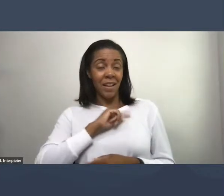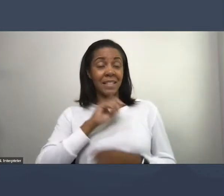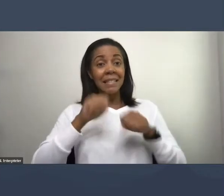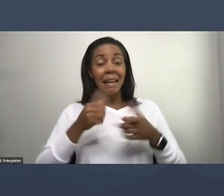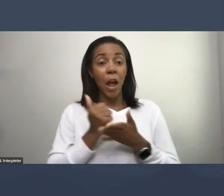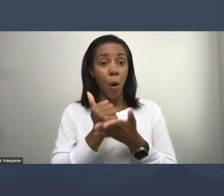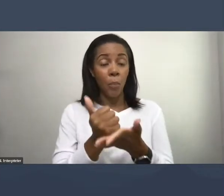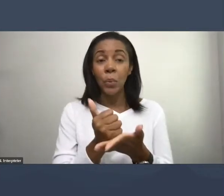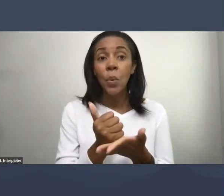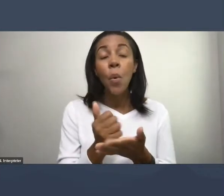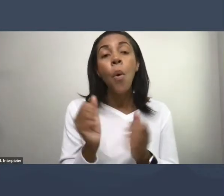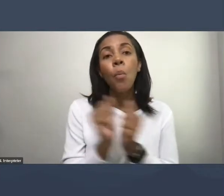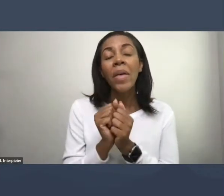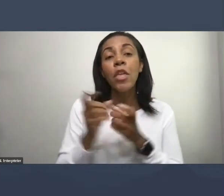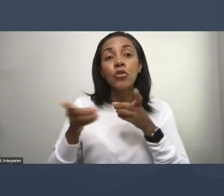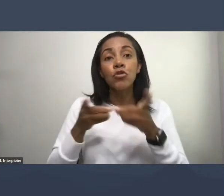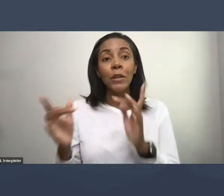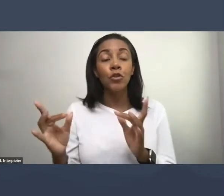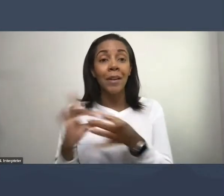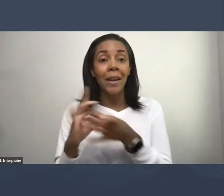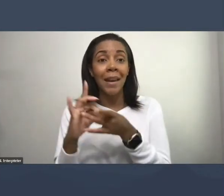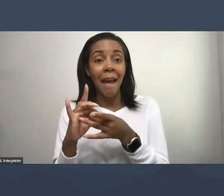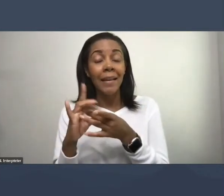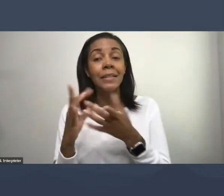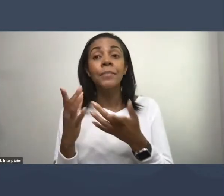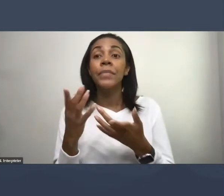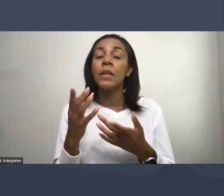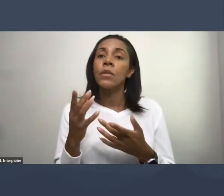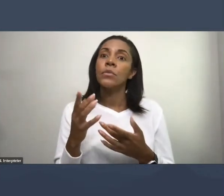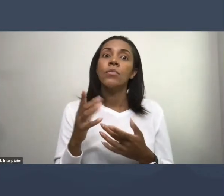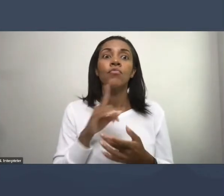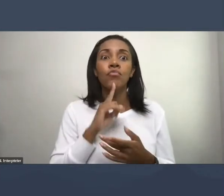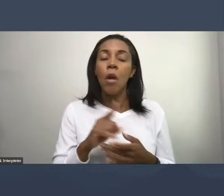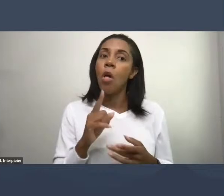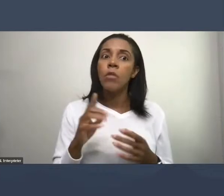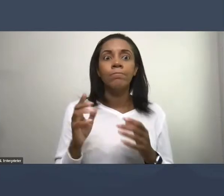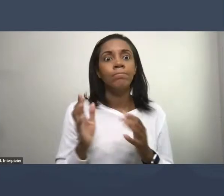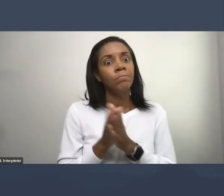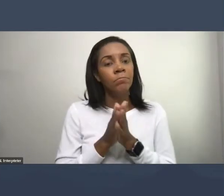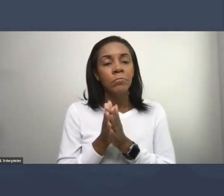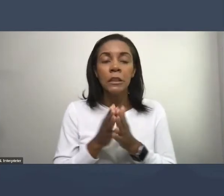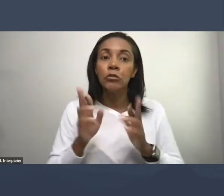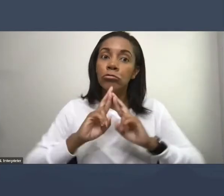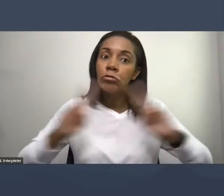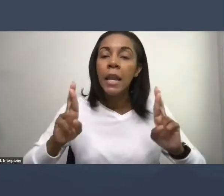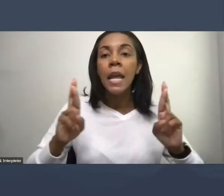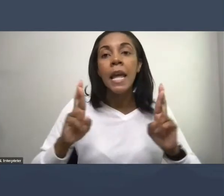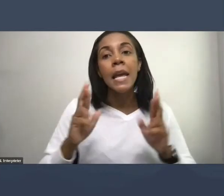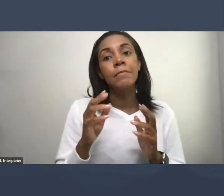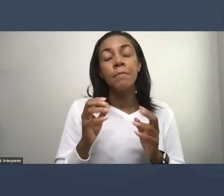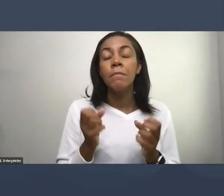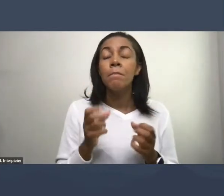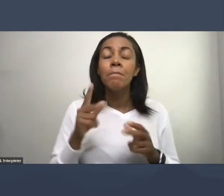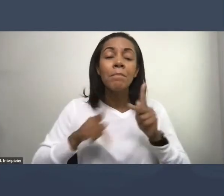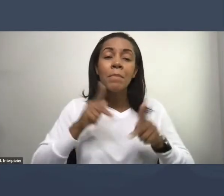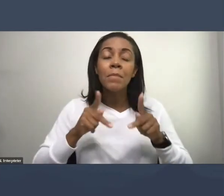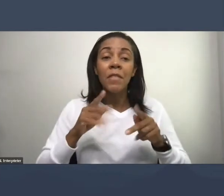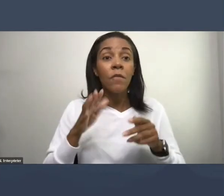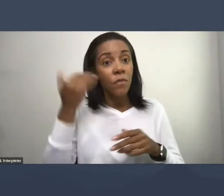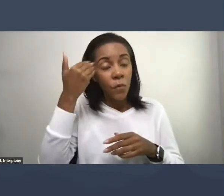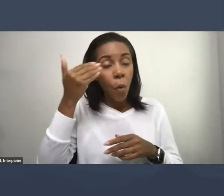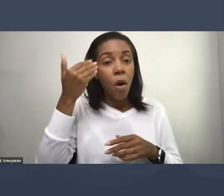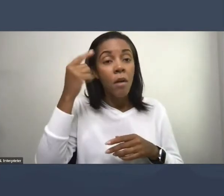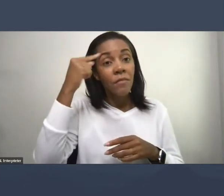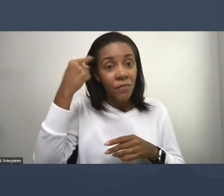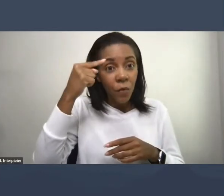Director Connect's side, there's extreme urgency to get as many roads paved as fast as possible. People complain about our roads every day. So I